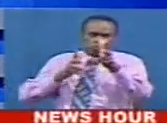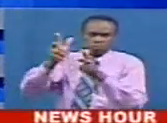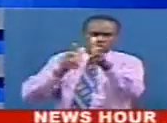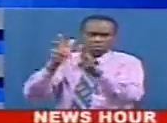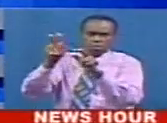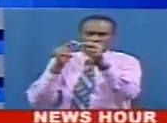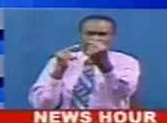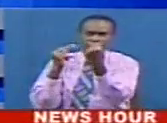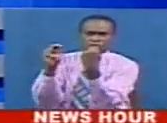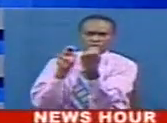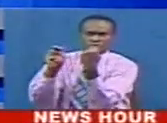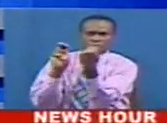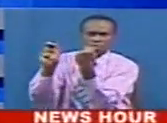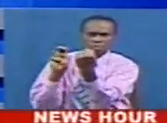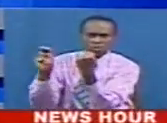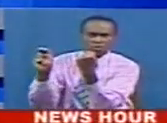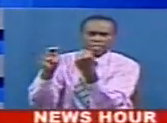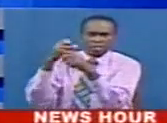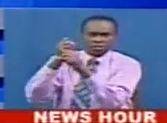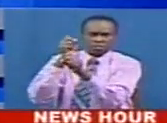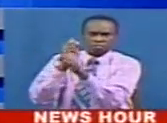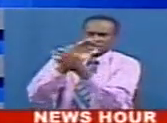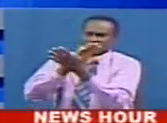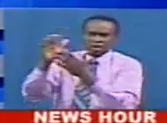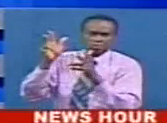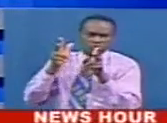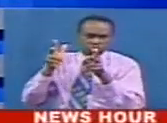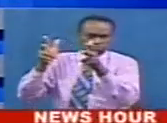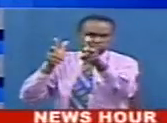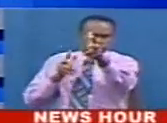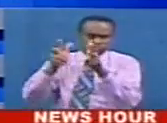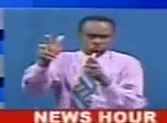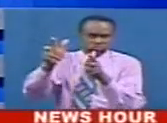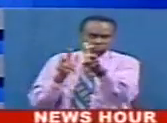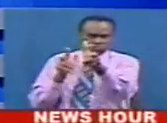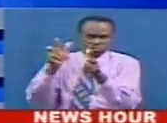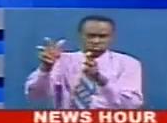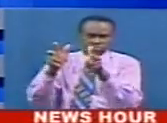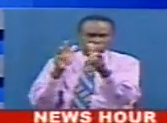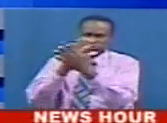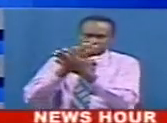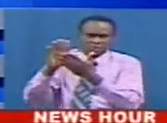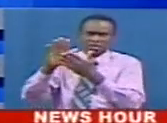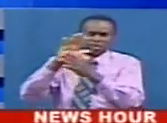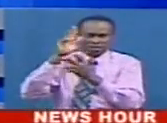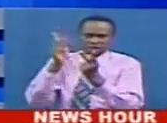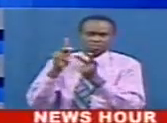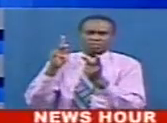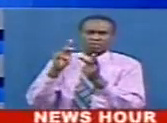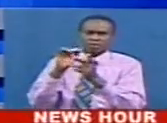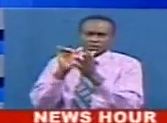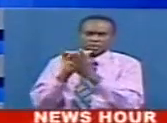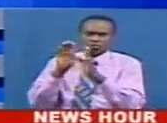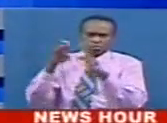is financing the project, and its completion will mark the end of the traffic jam, which is peculiar to that stretch of the